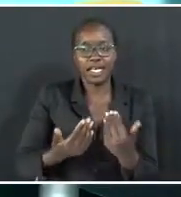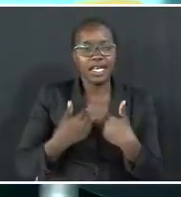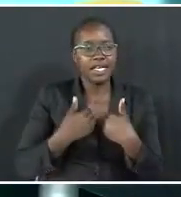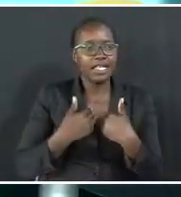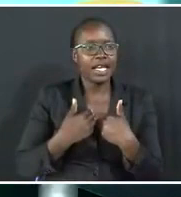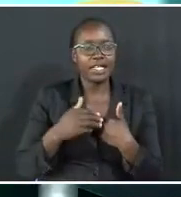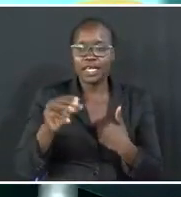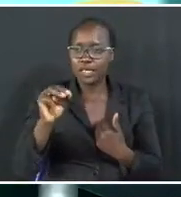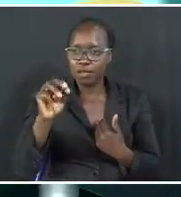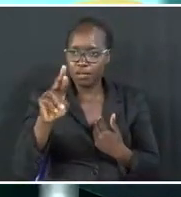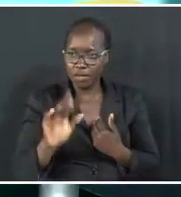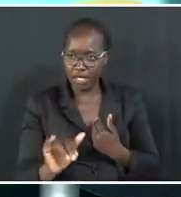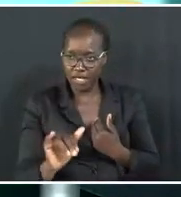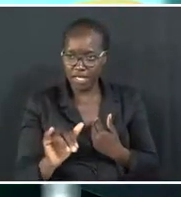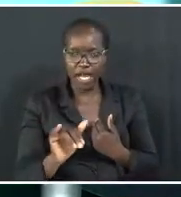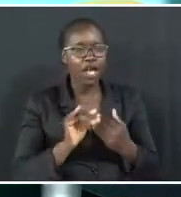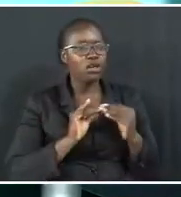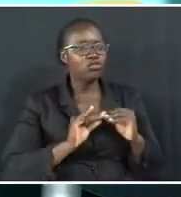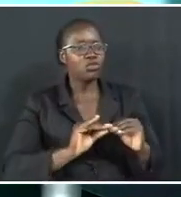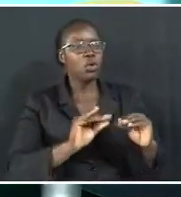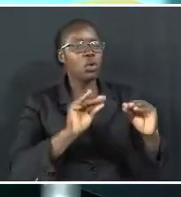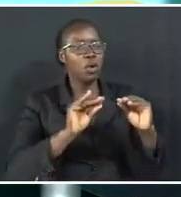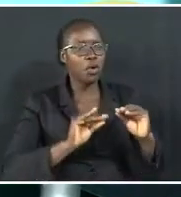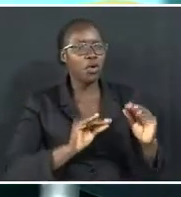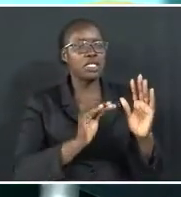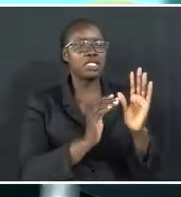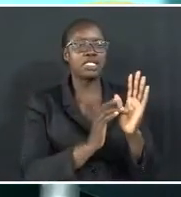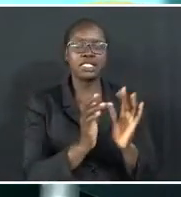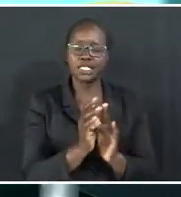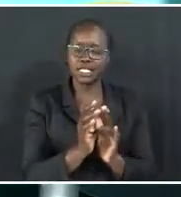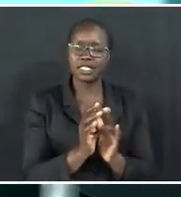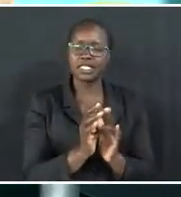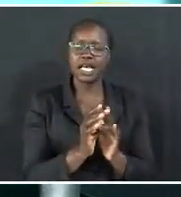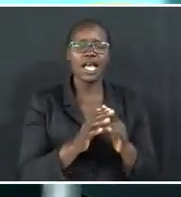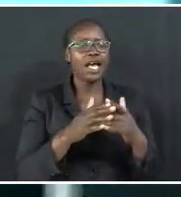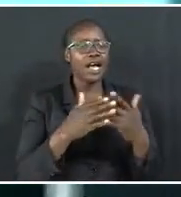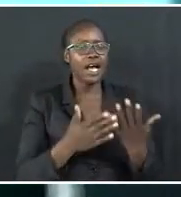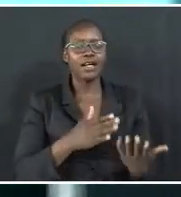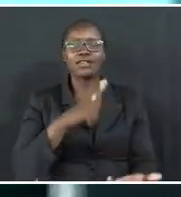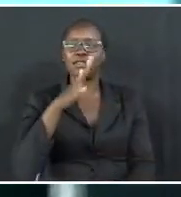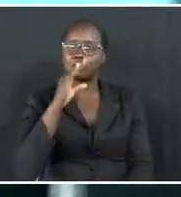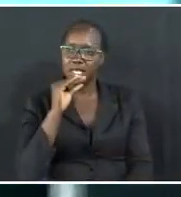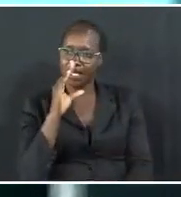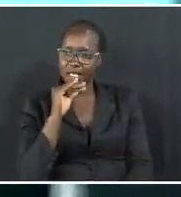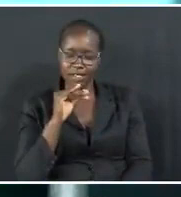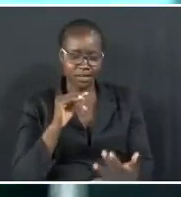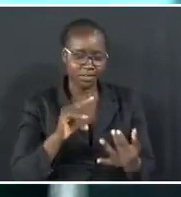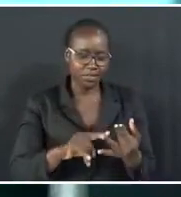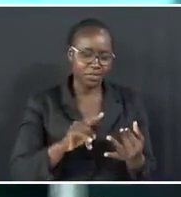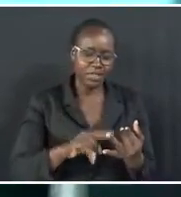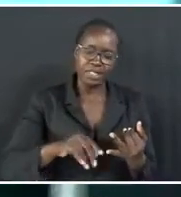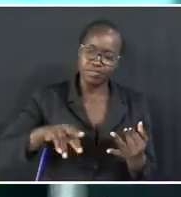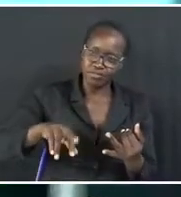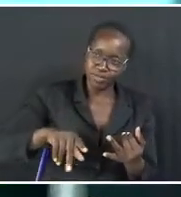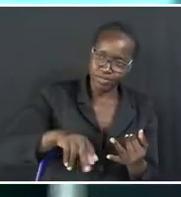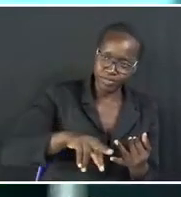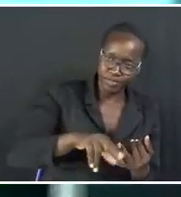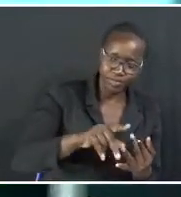Mary taught Jesus how to speak, how to